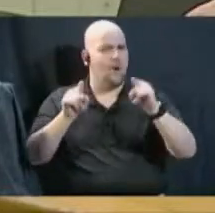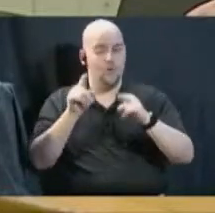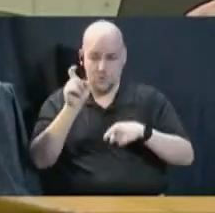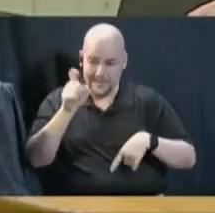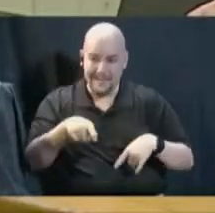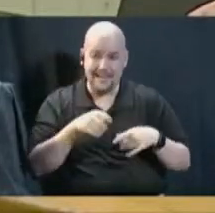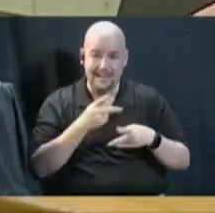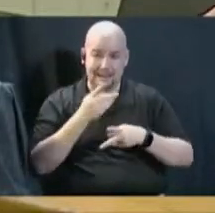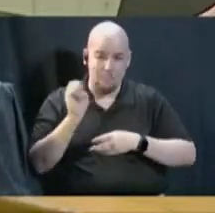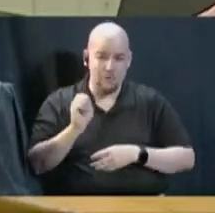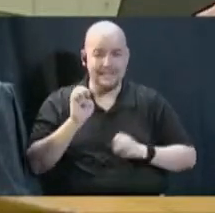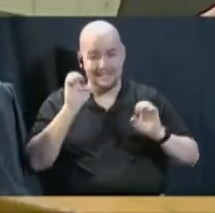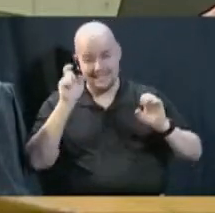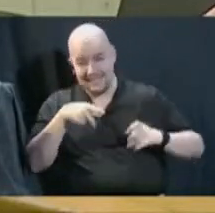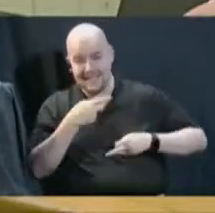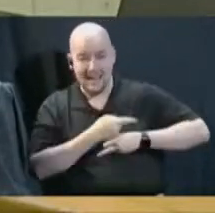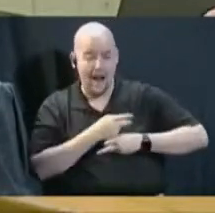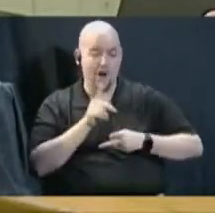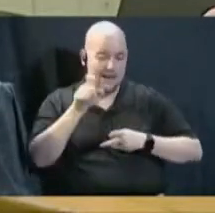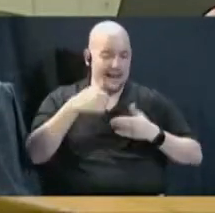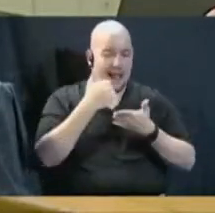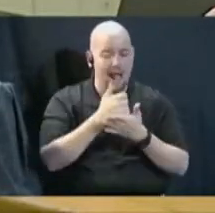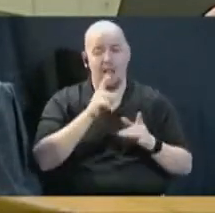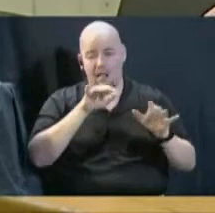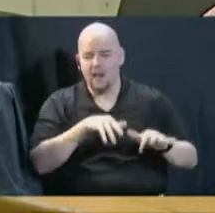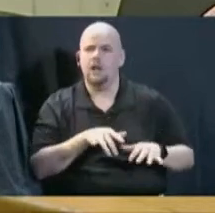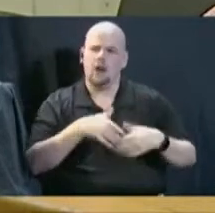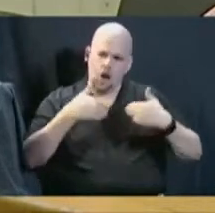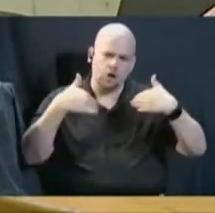it because of concern that the healthcare system,